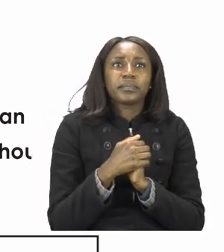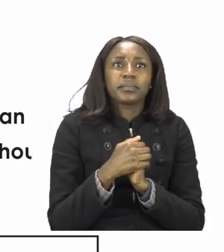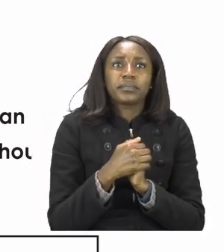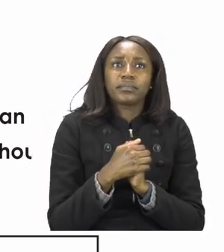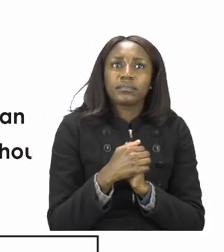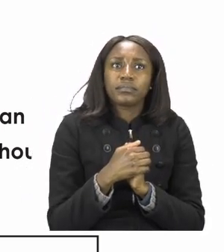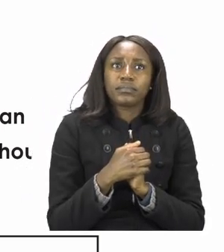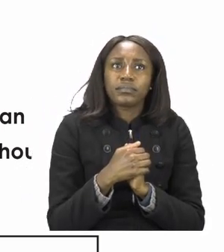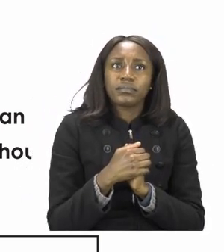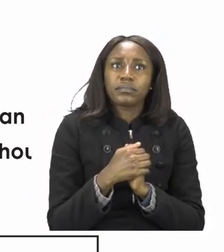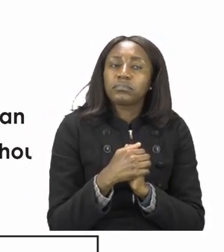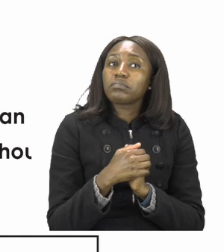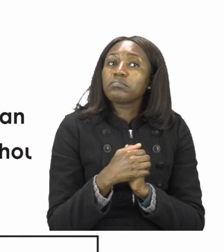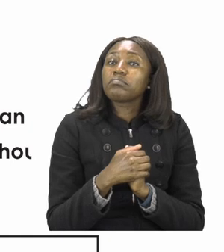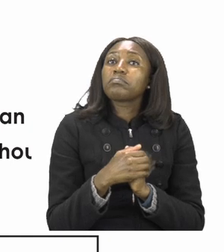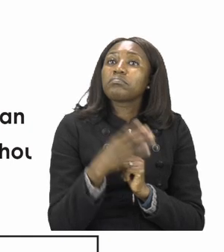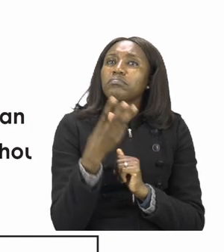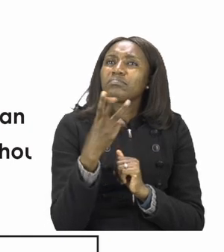Number 6,